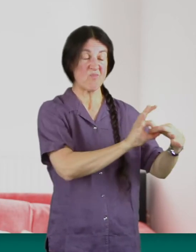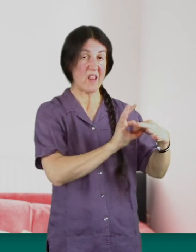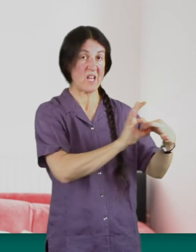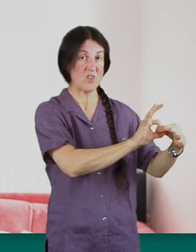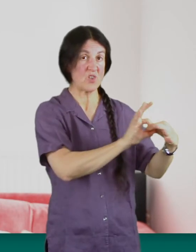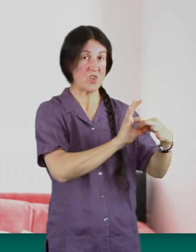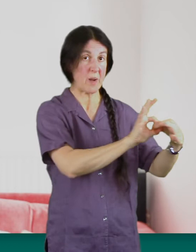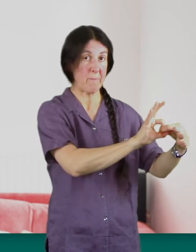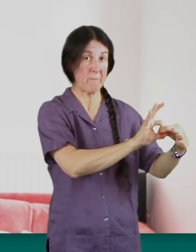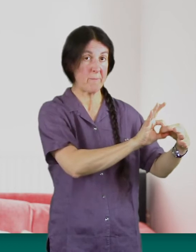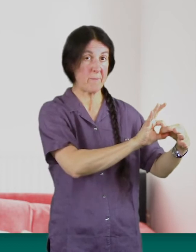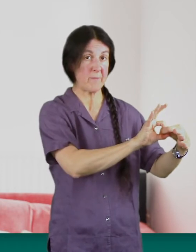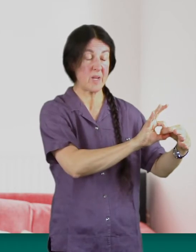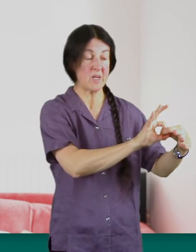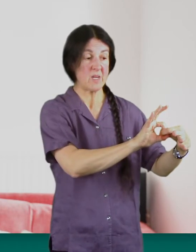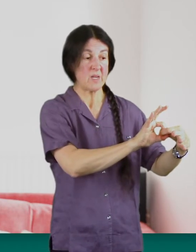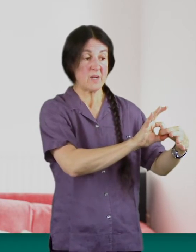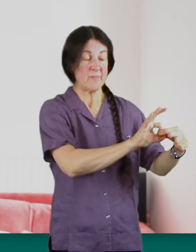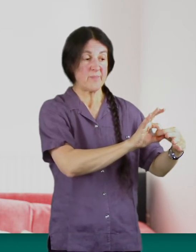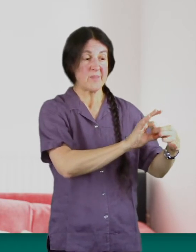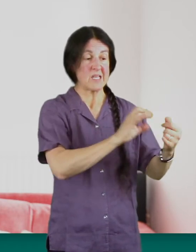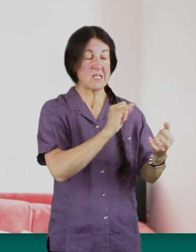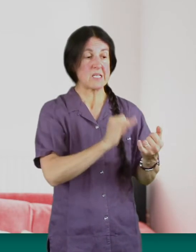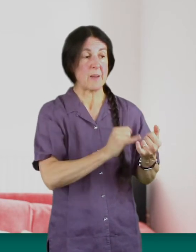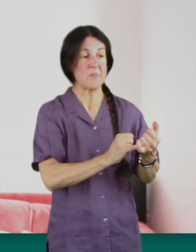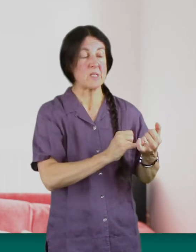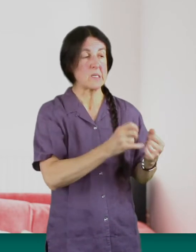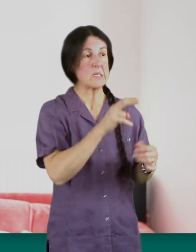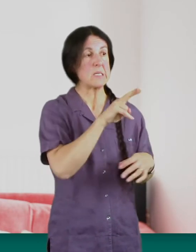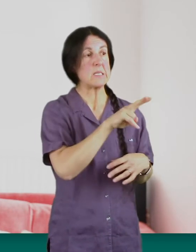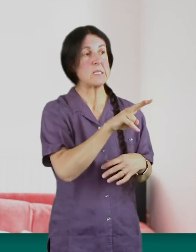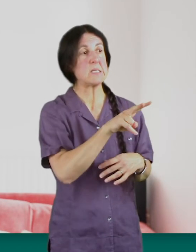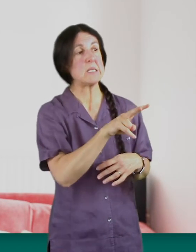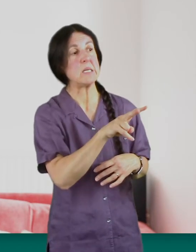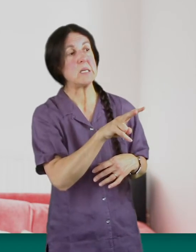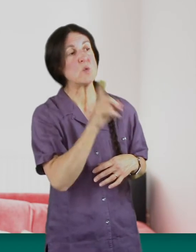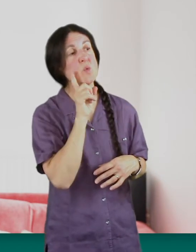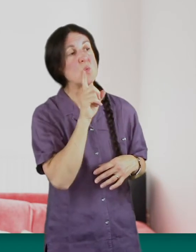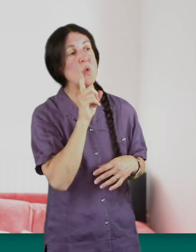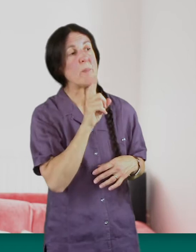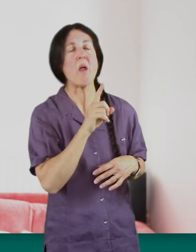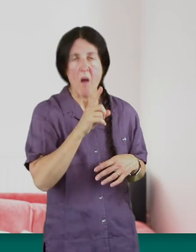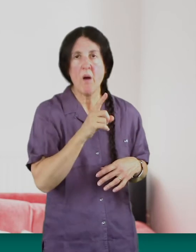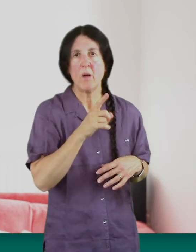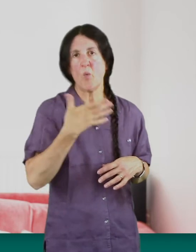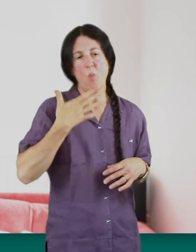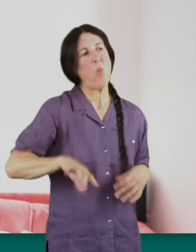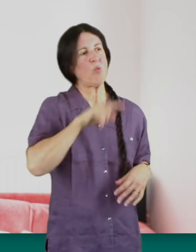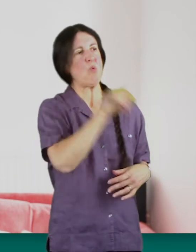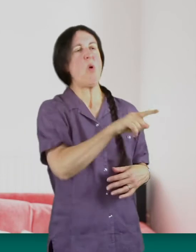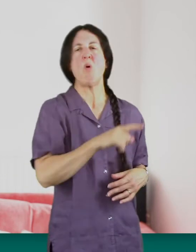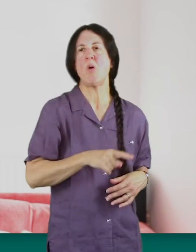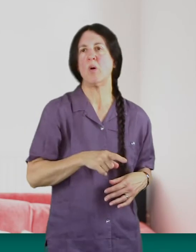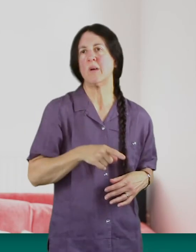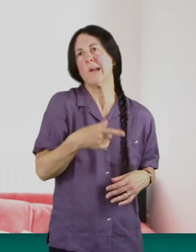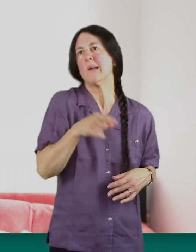literally said this in Hebrew or not, I don't know, but he literally says in my translation, now go get her. Like, I want to